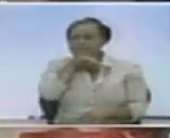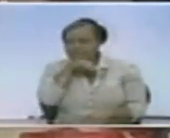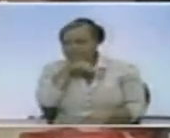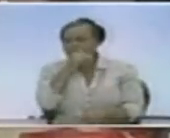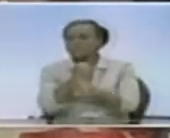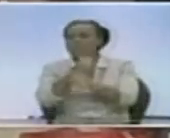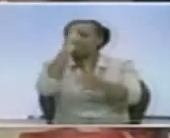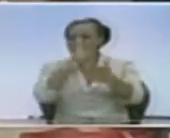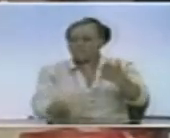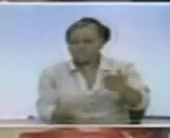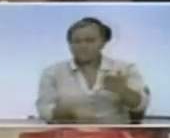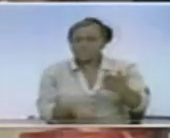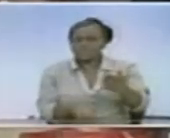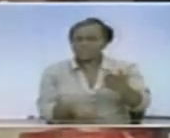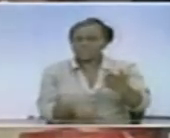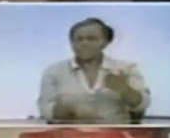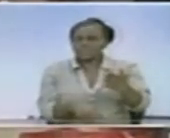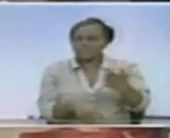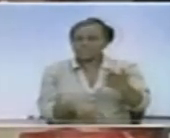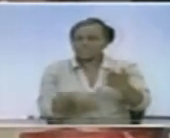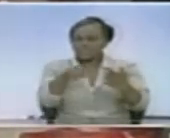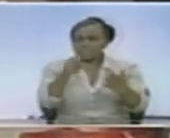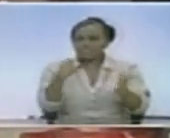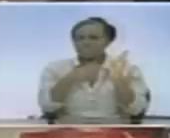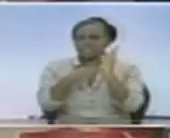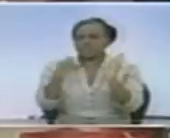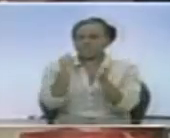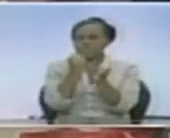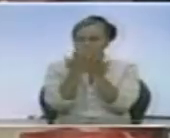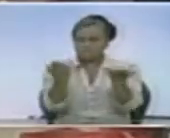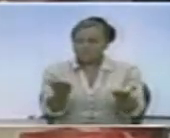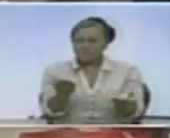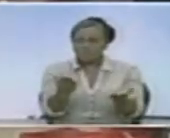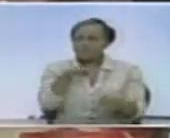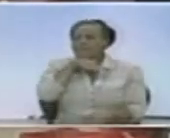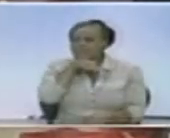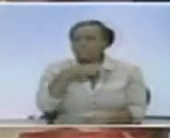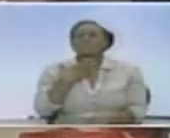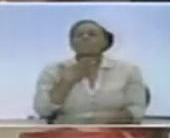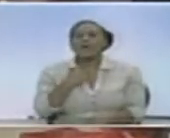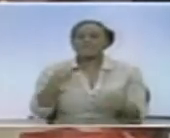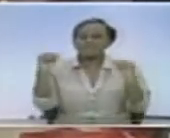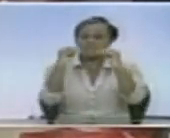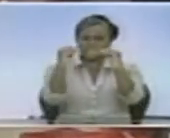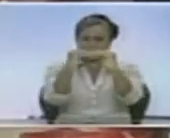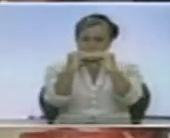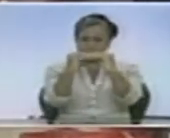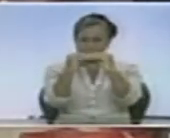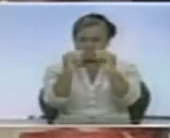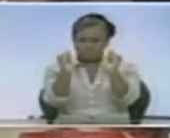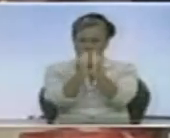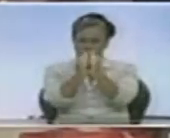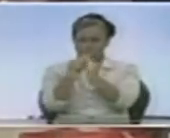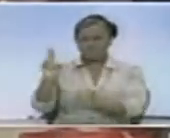in fact, it was played up, it was blown up by the newspaper. What Raila in fact wanted is to have a meeting with